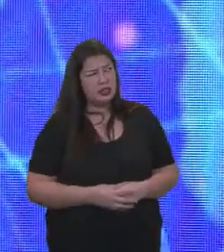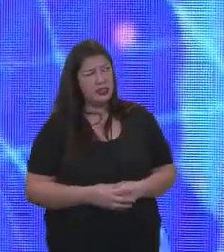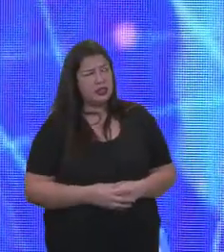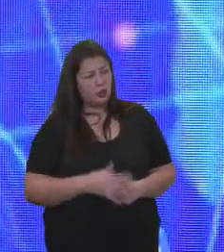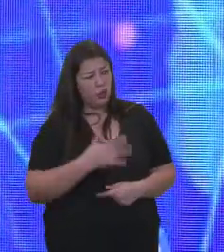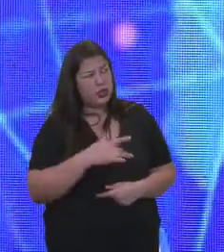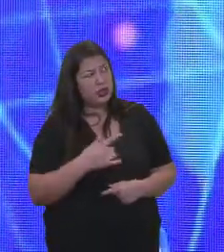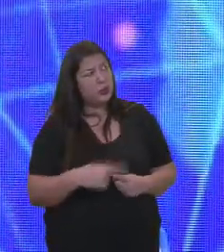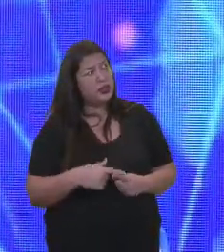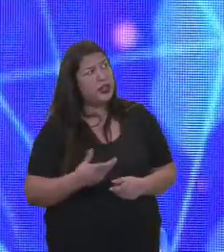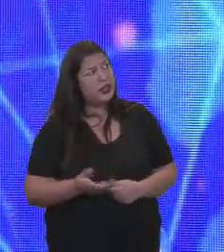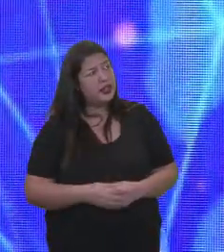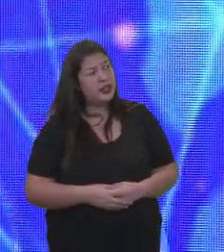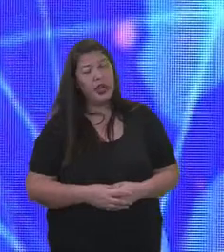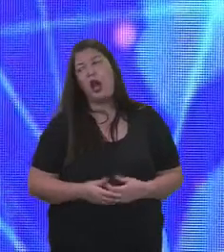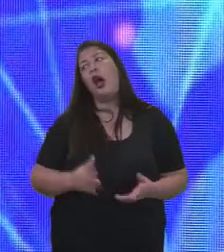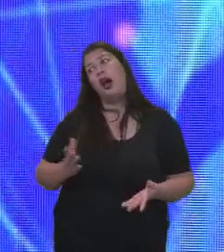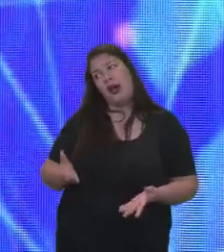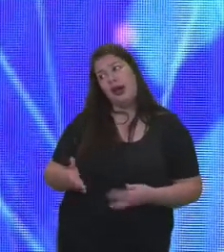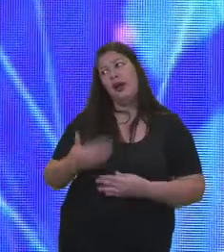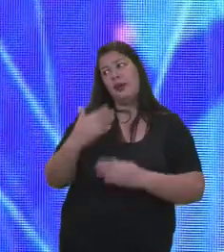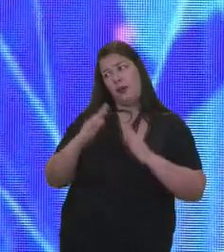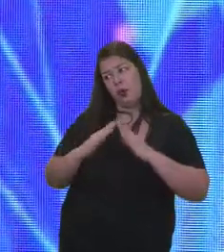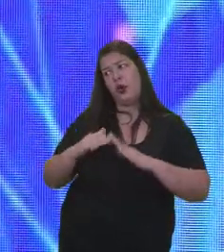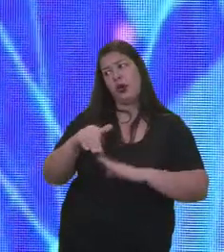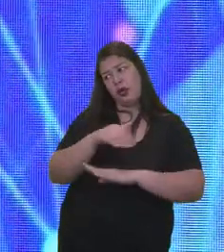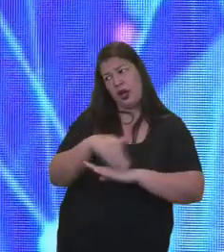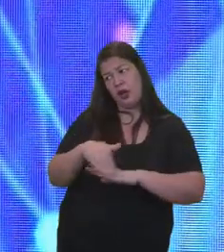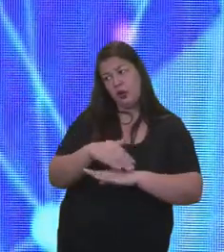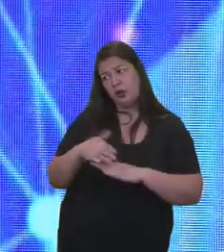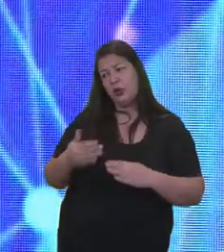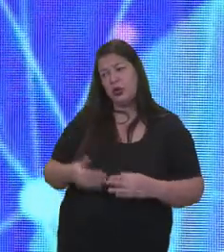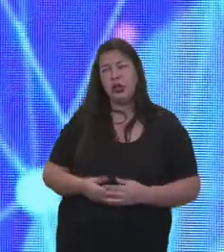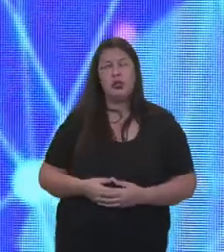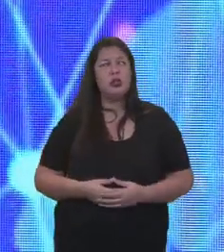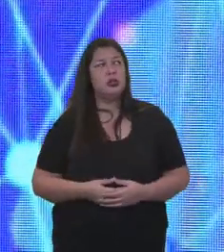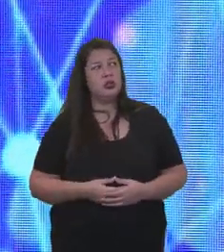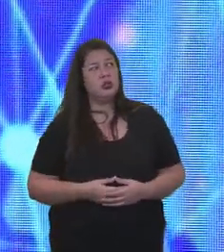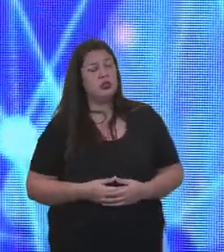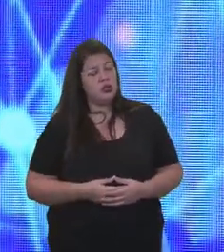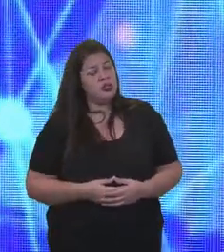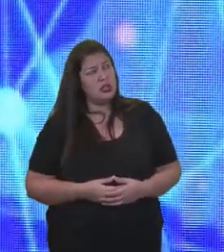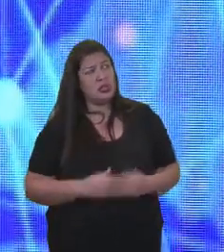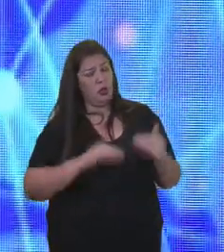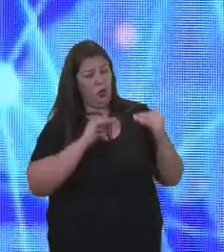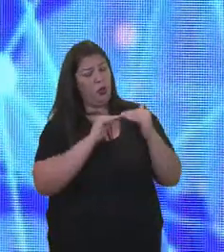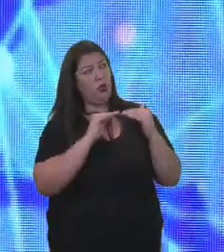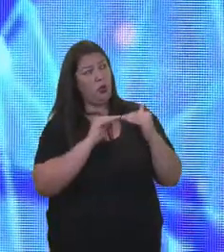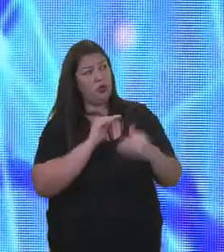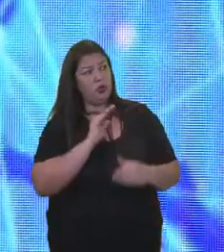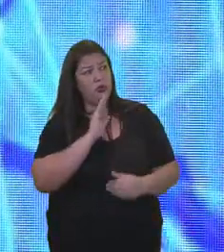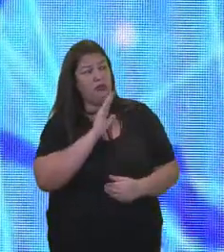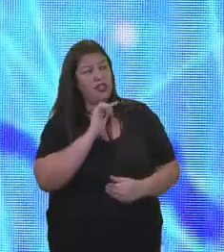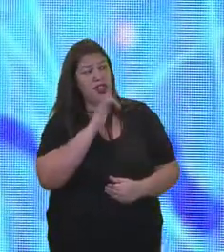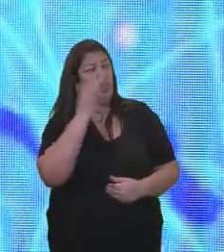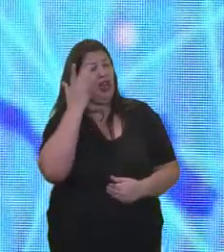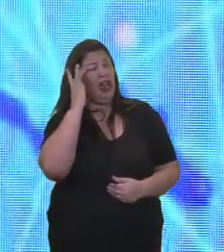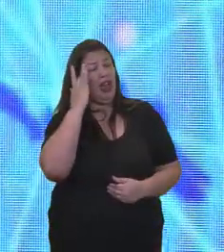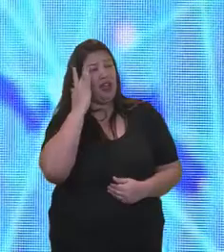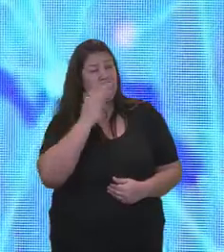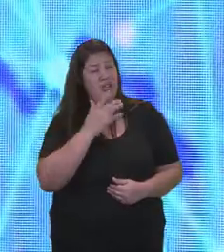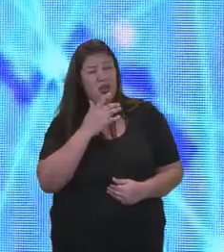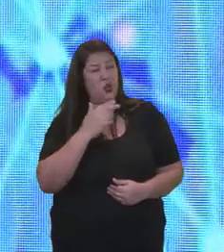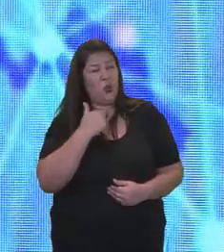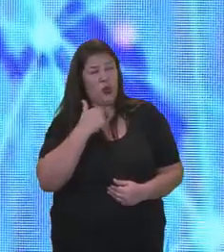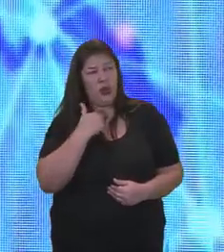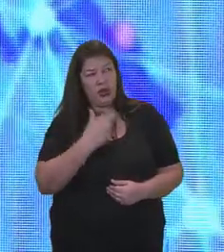Why your pity? Oh, why? Poor guy is in the street. He's out and I agree with you, poor guy.